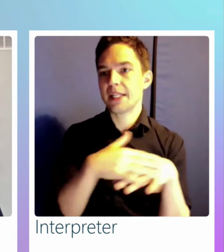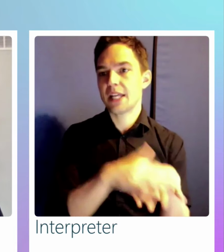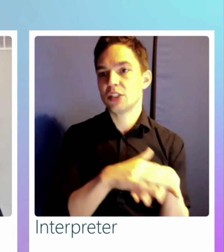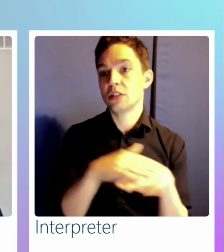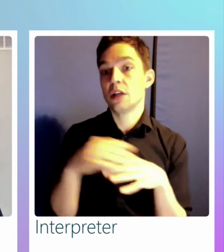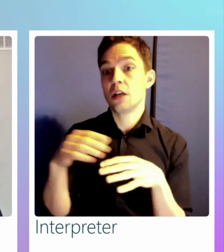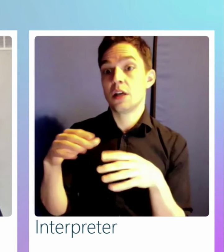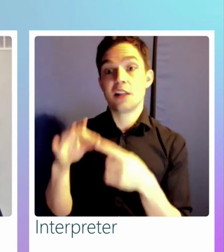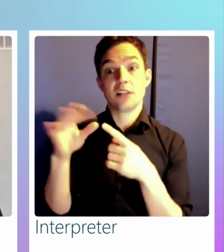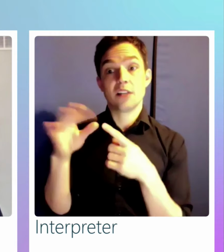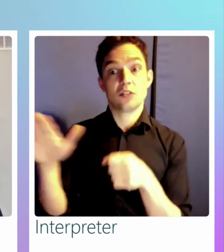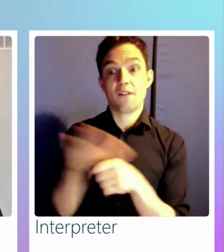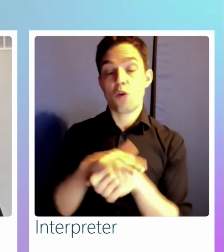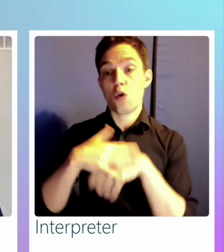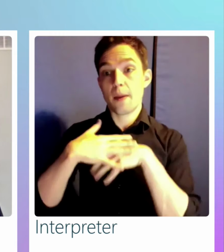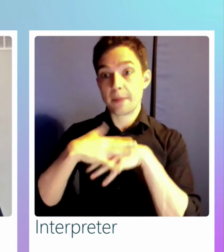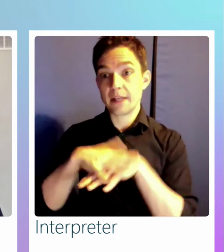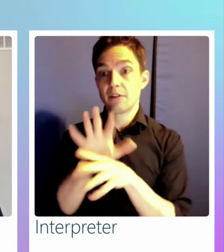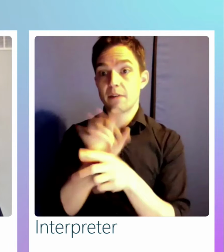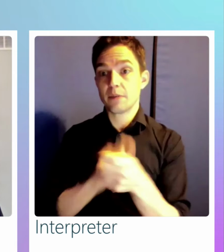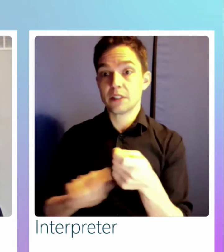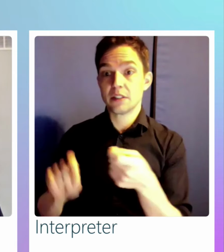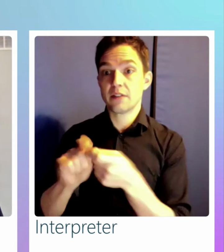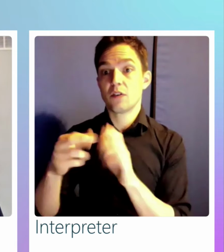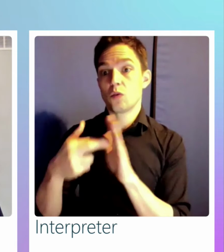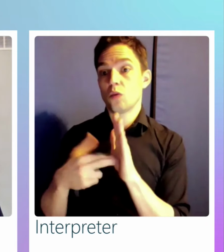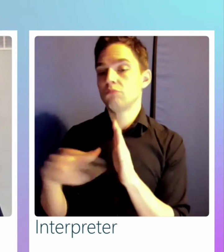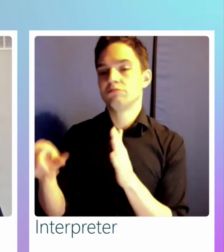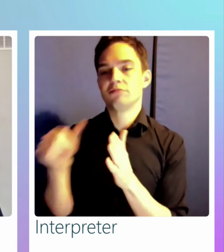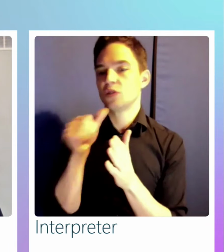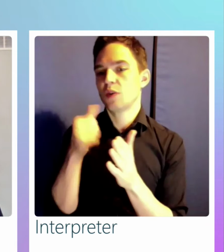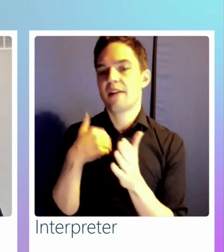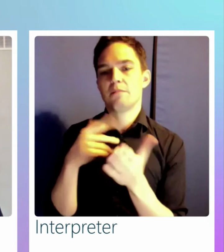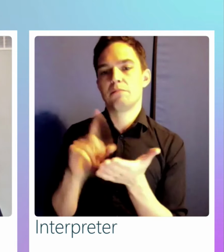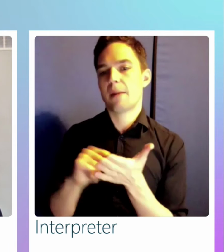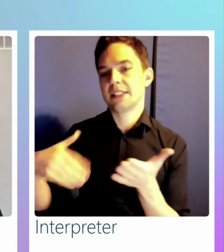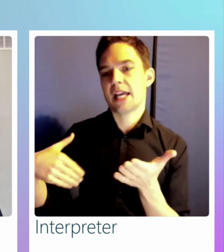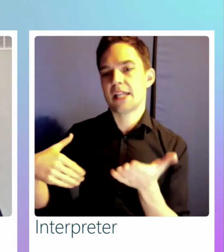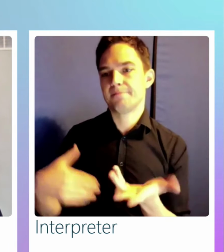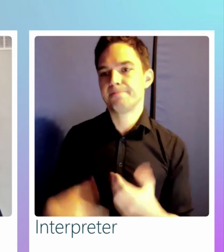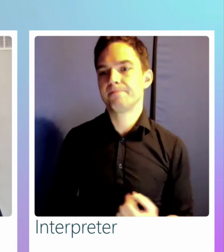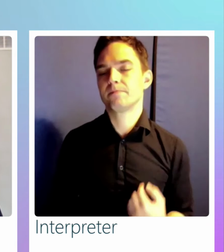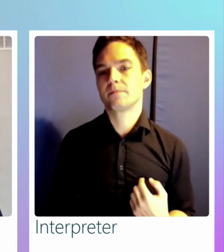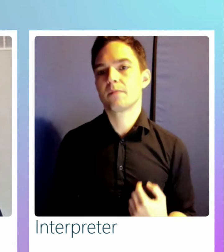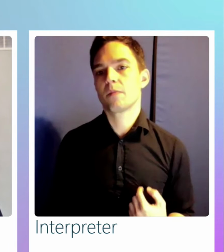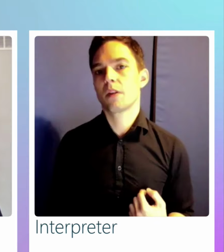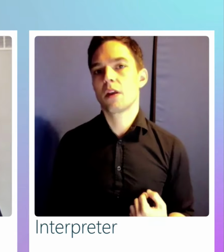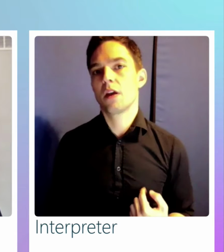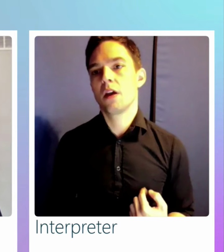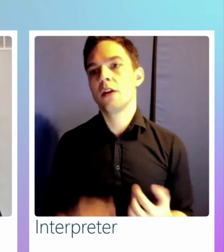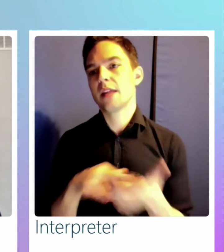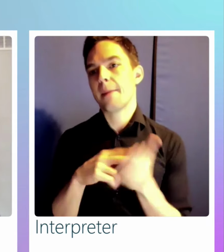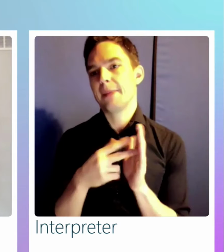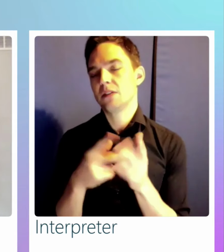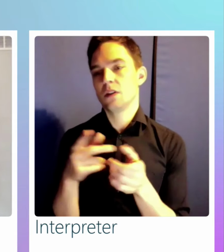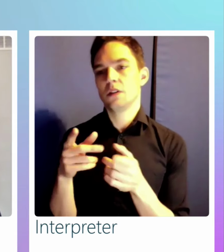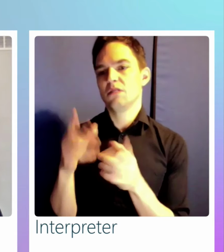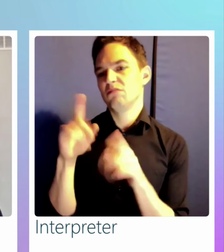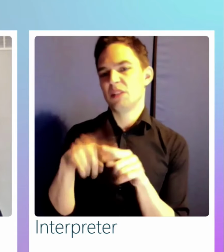a full implementation of a particular rule we currently have, don't publish them. So it really depends on